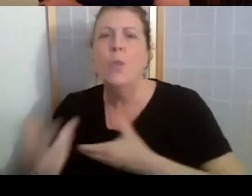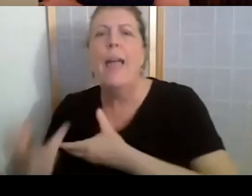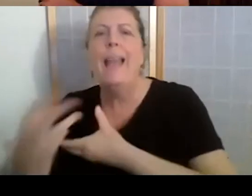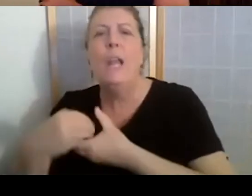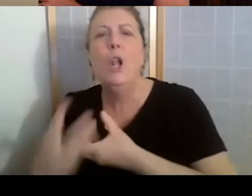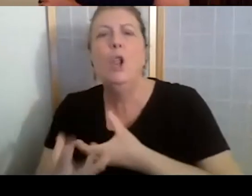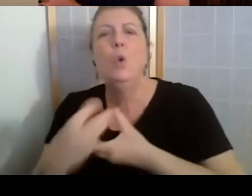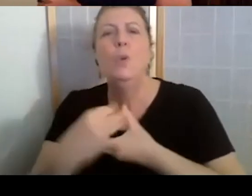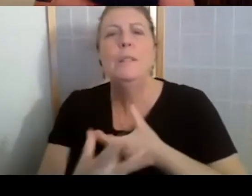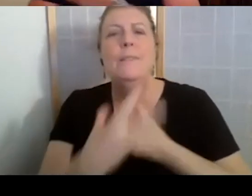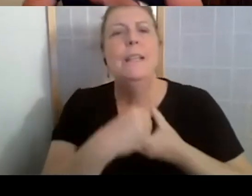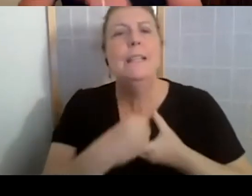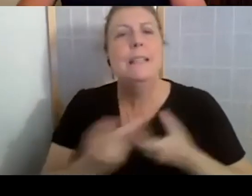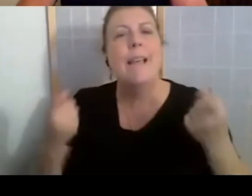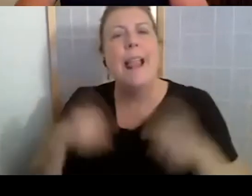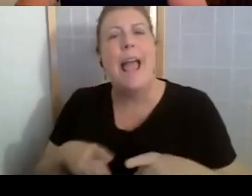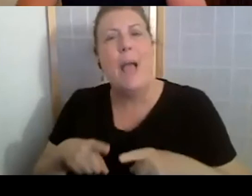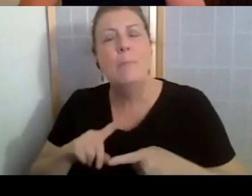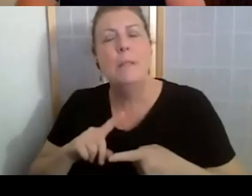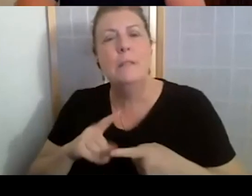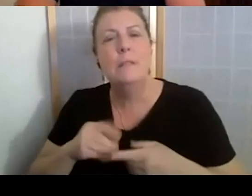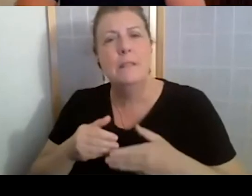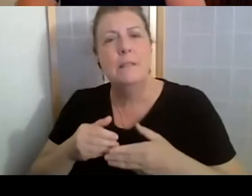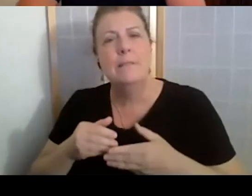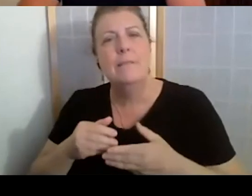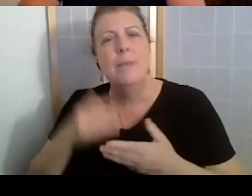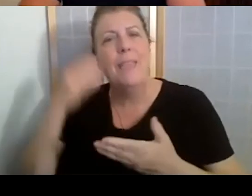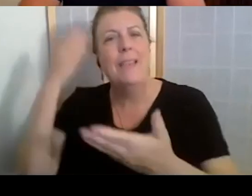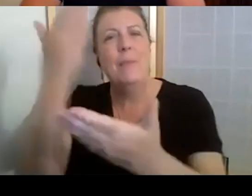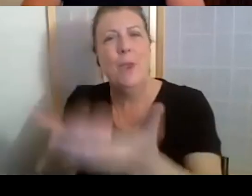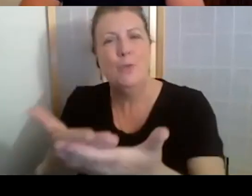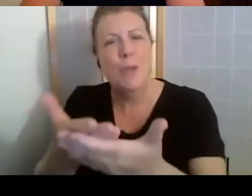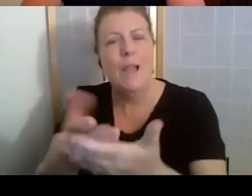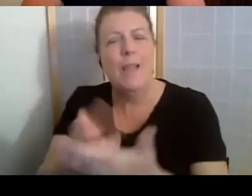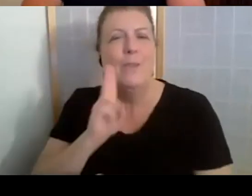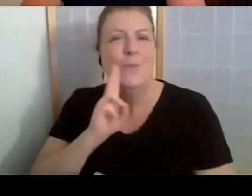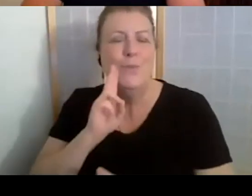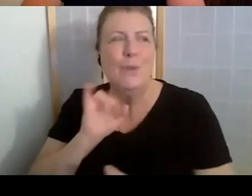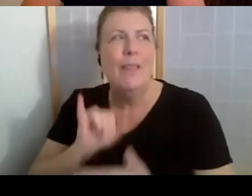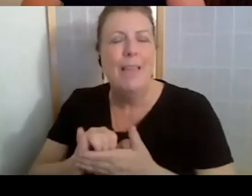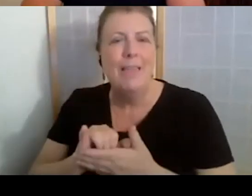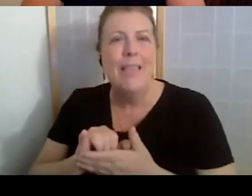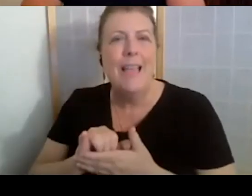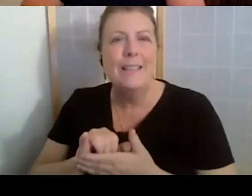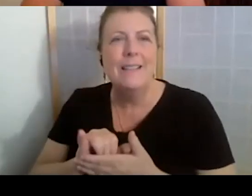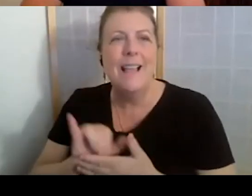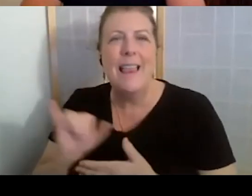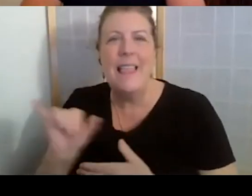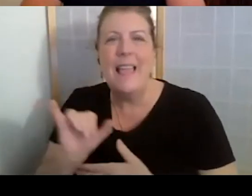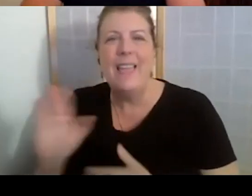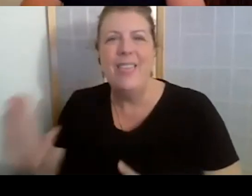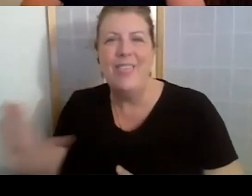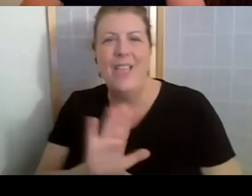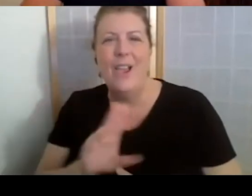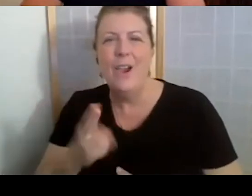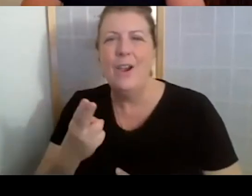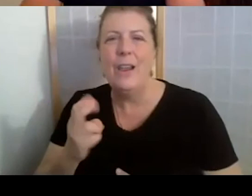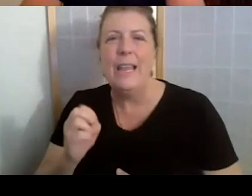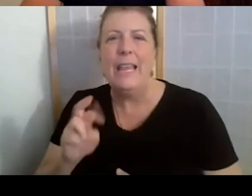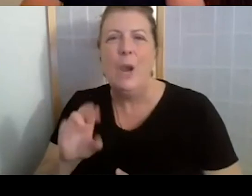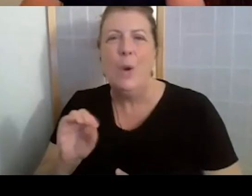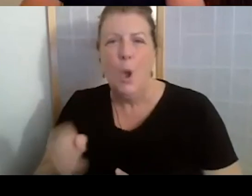their journey. It's part of their sort of hero's journey in a way. And we couldn't have done that